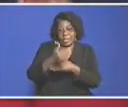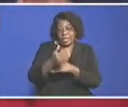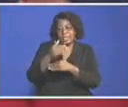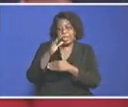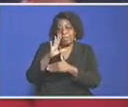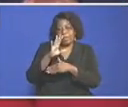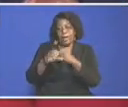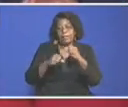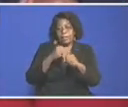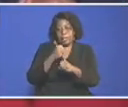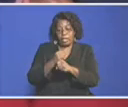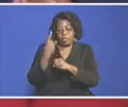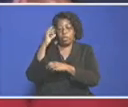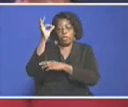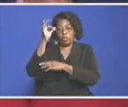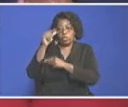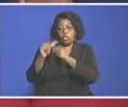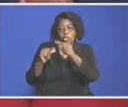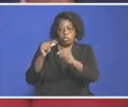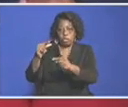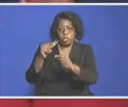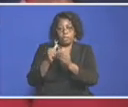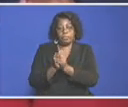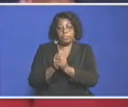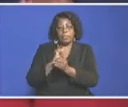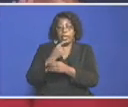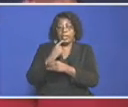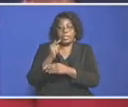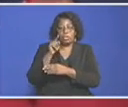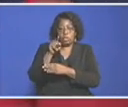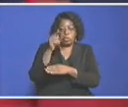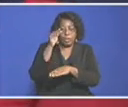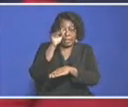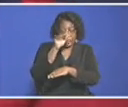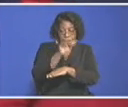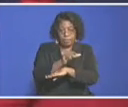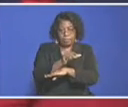come. I pledge to you tonight